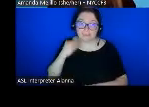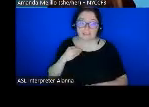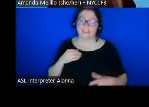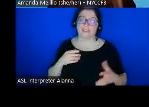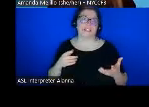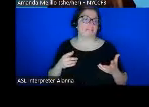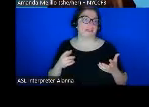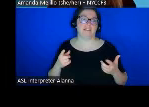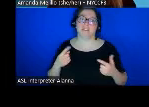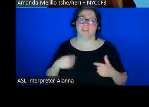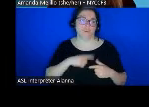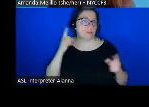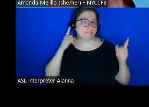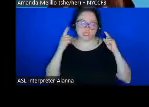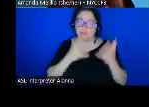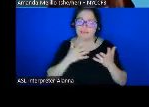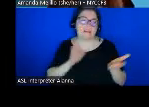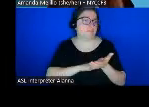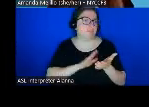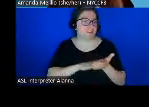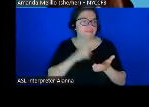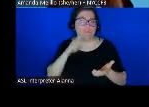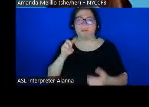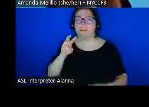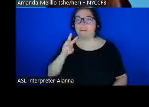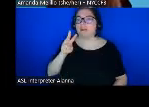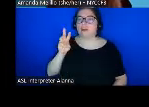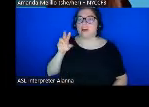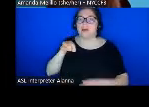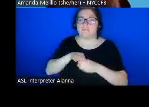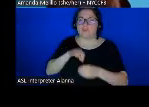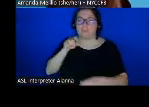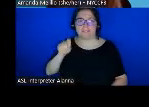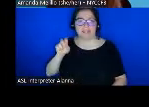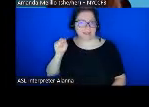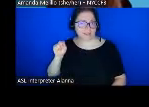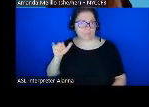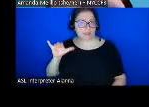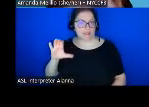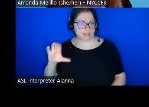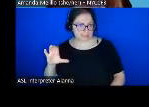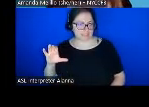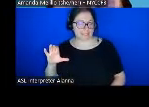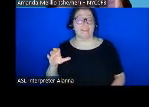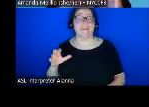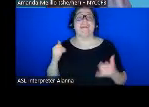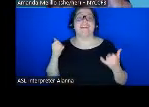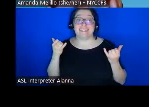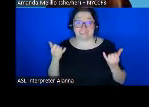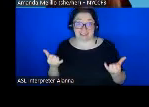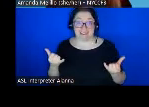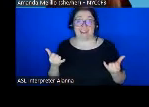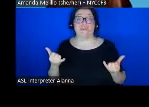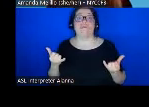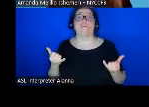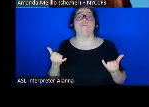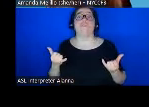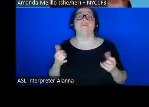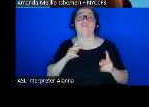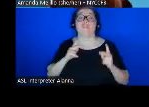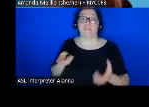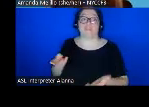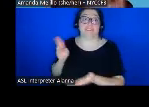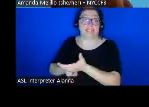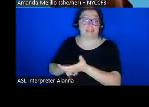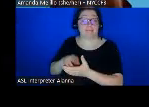lot of praise for voting.nyc and what was really important to us now to make sure of is that when voters go to our website they are